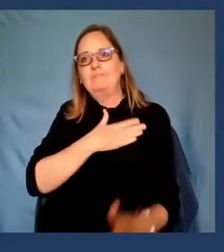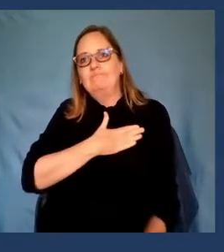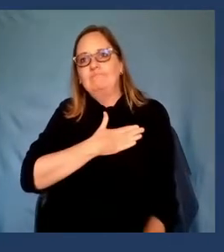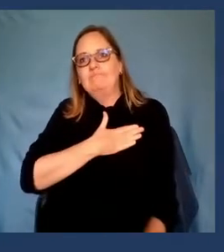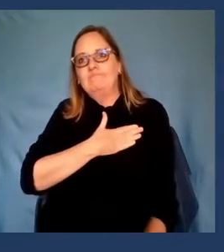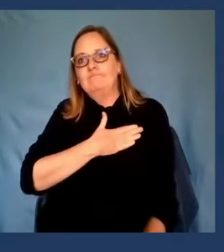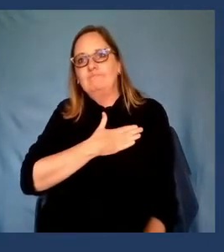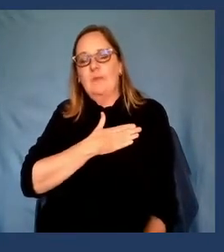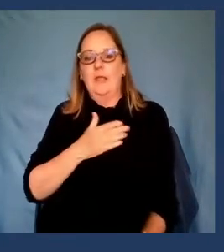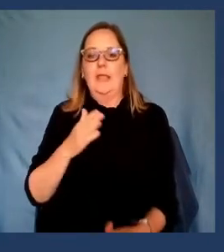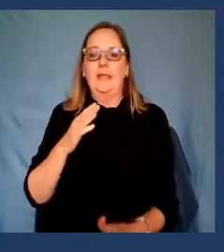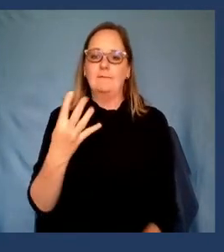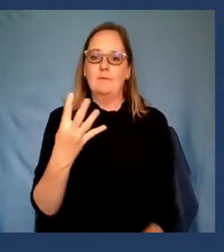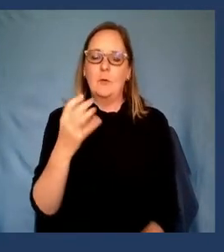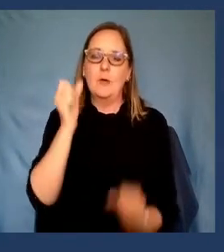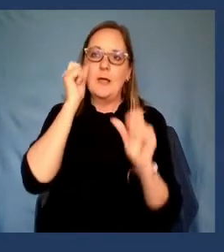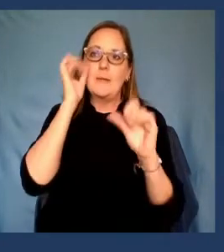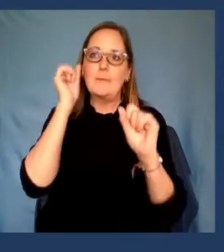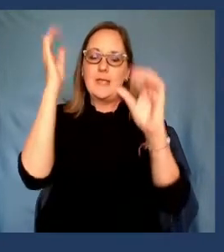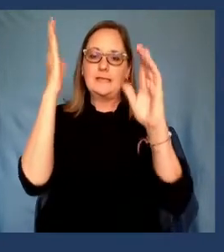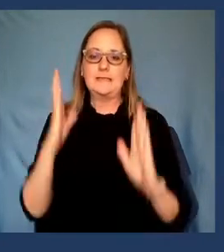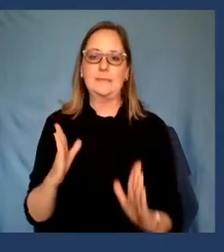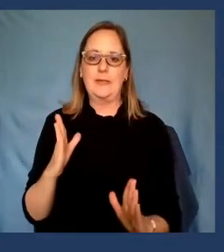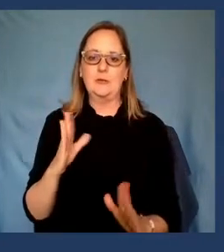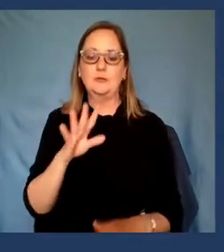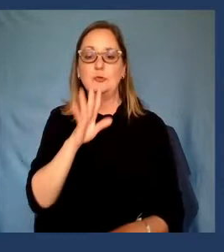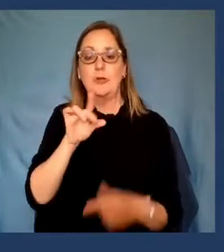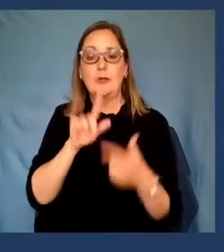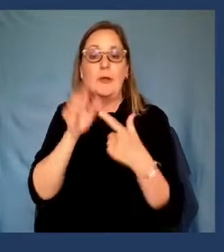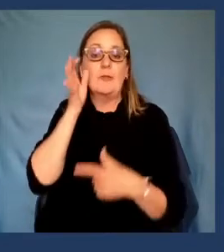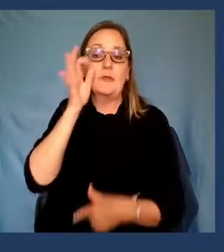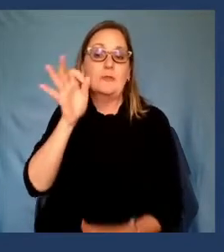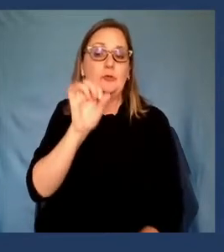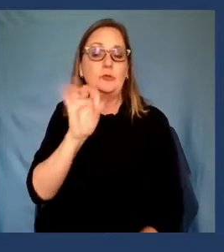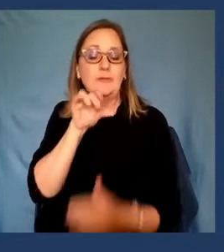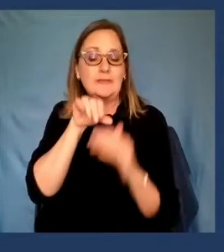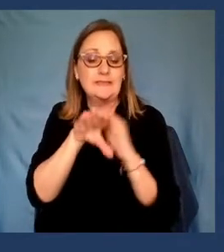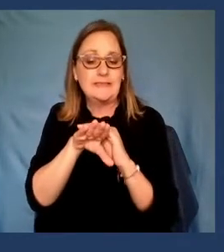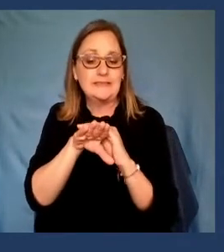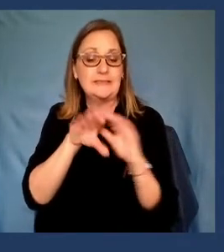about the future of accessibility in society and in research.